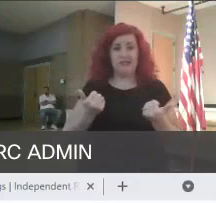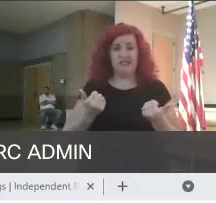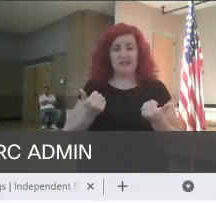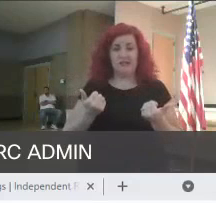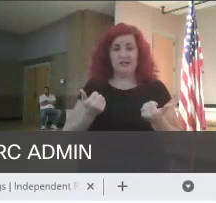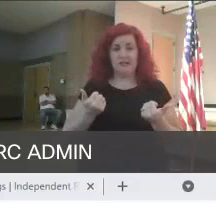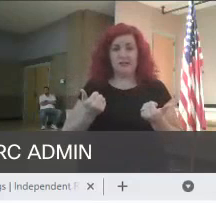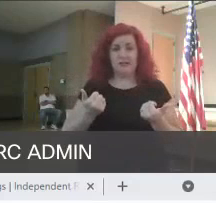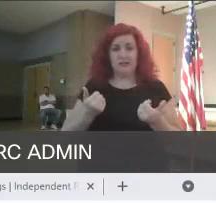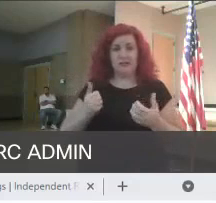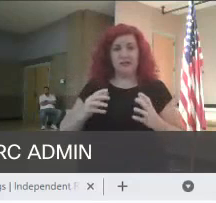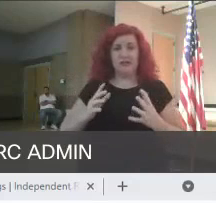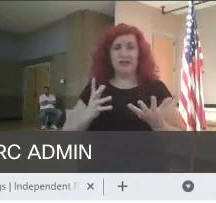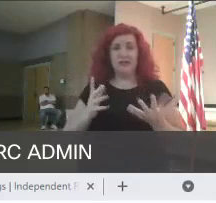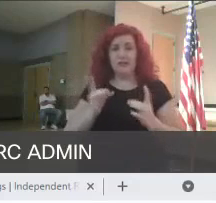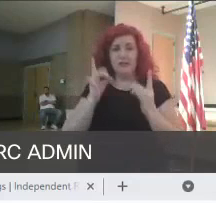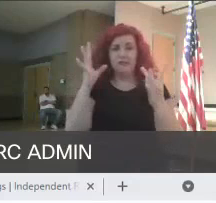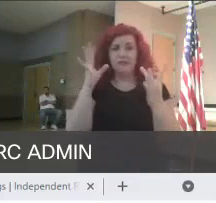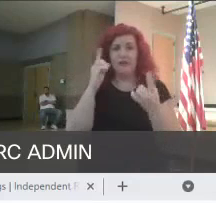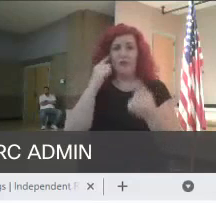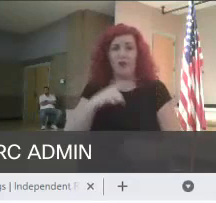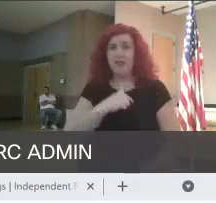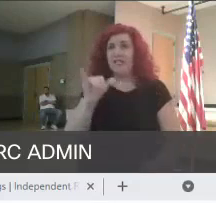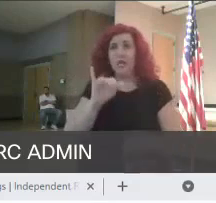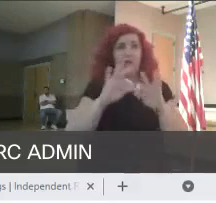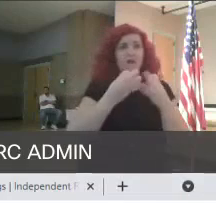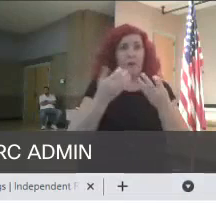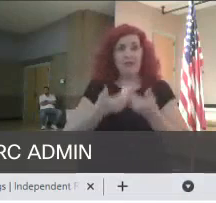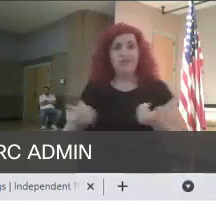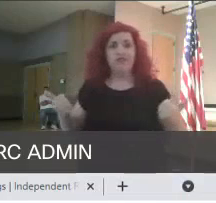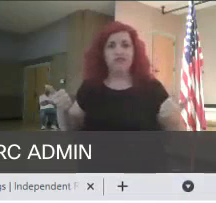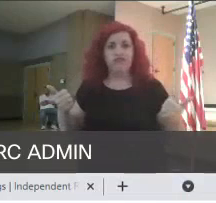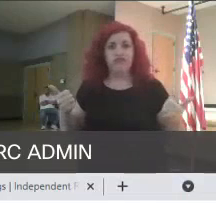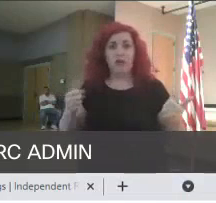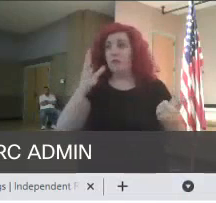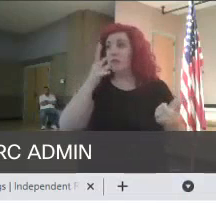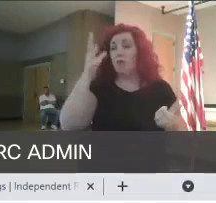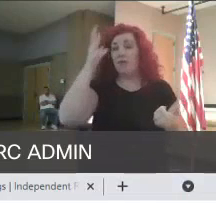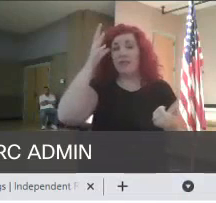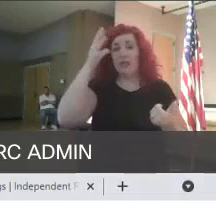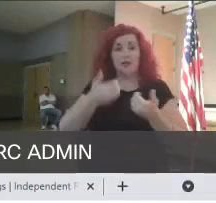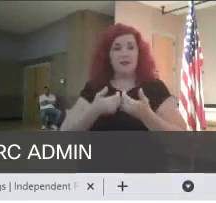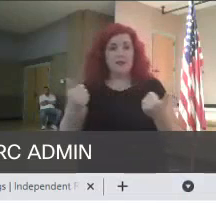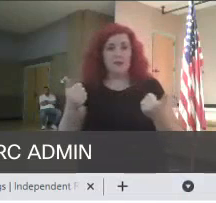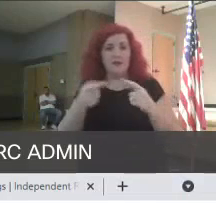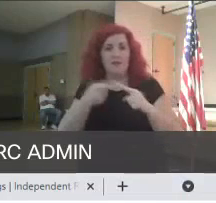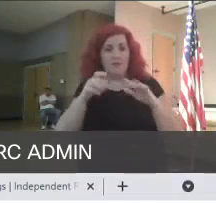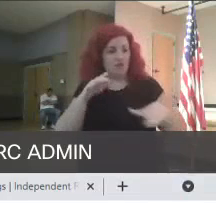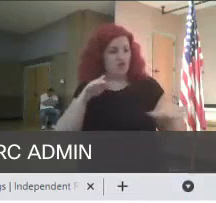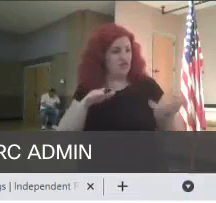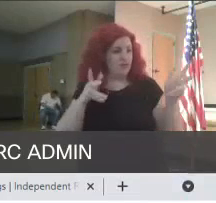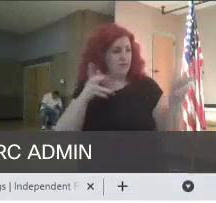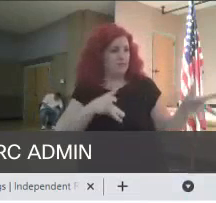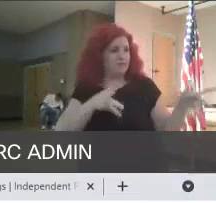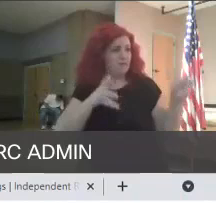devastating to us. It is like dividing your family. It's like taking mom and dad apart and the children are out